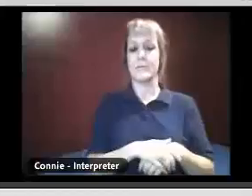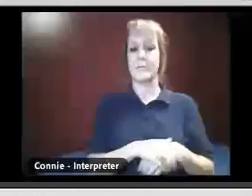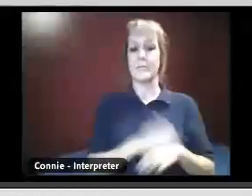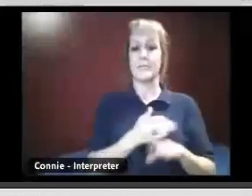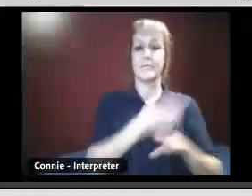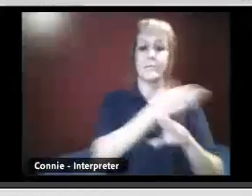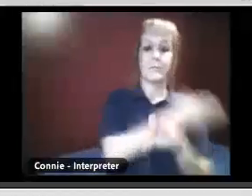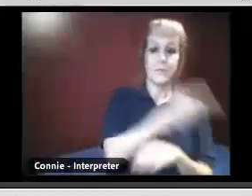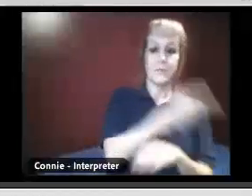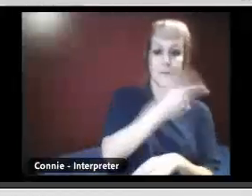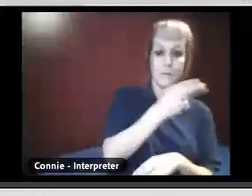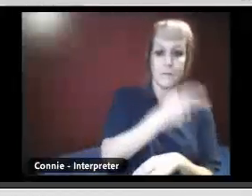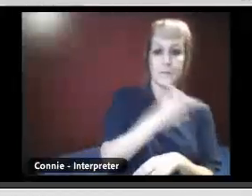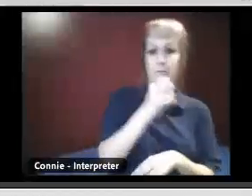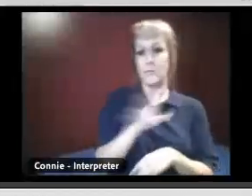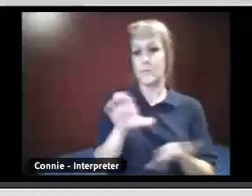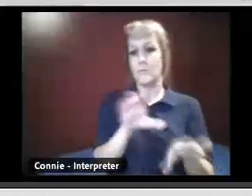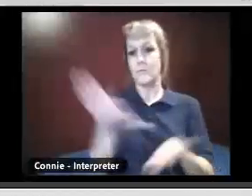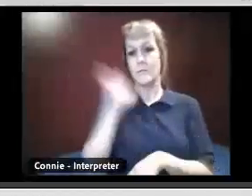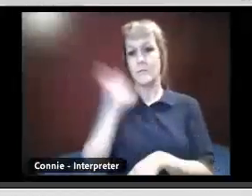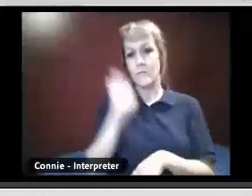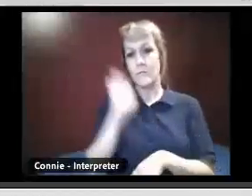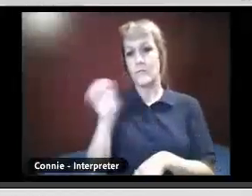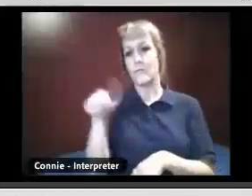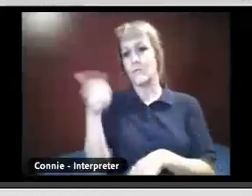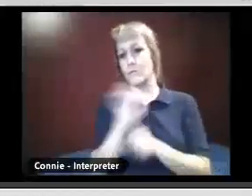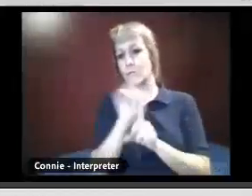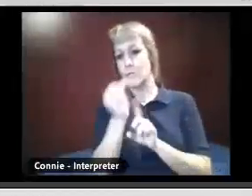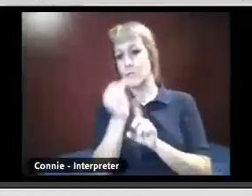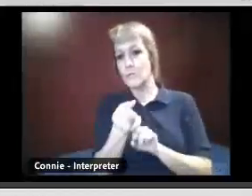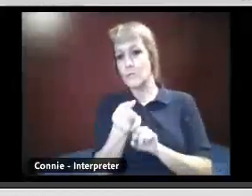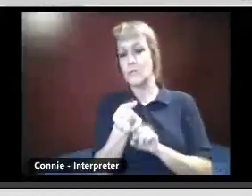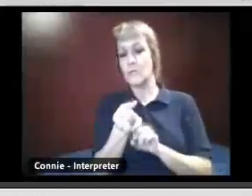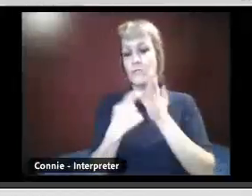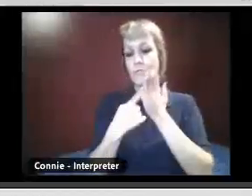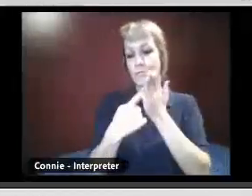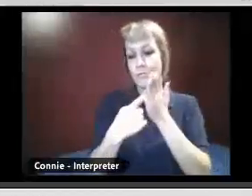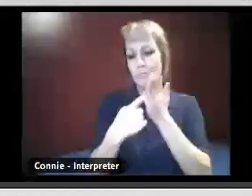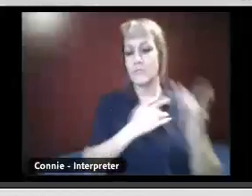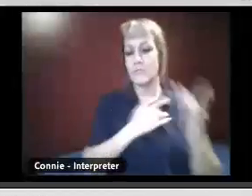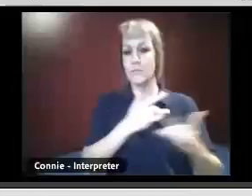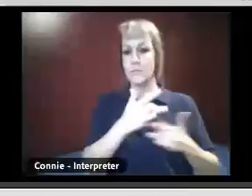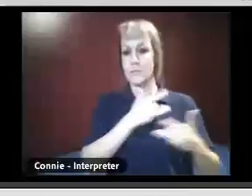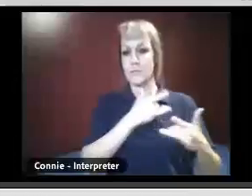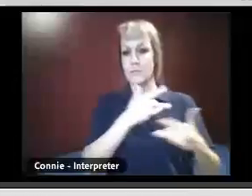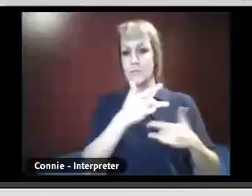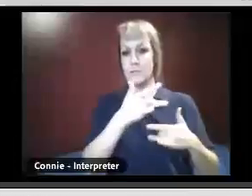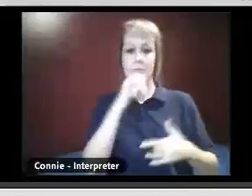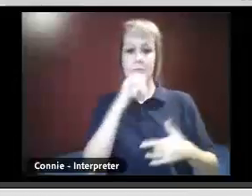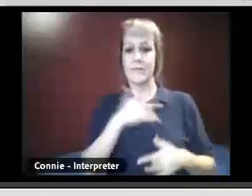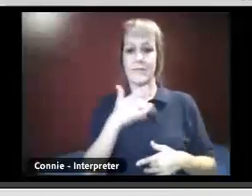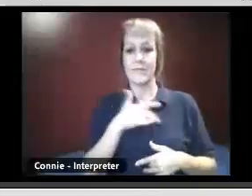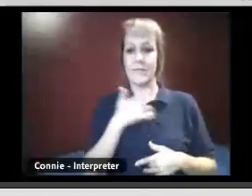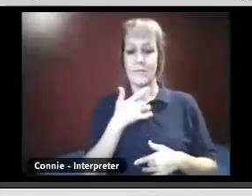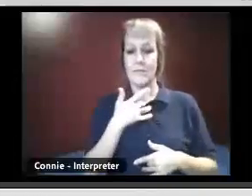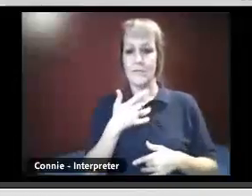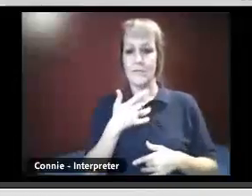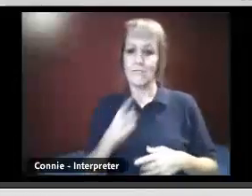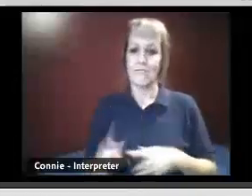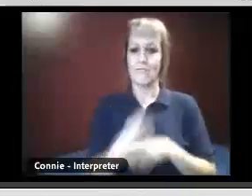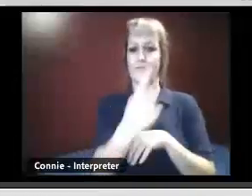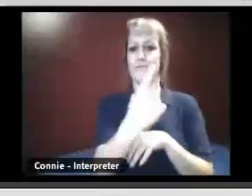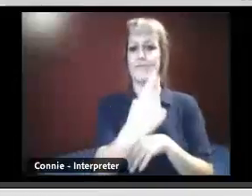history or what we've done or circumstances that you have here. The word concern is not threatening, and it should open